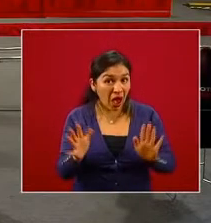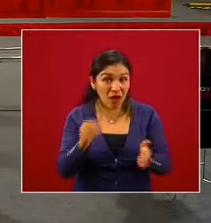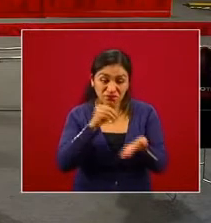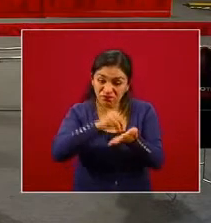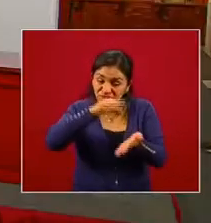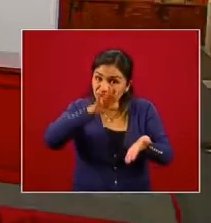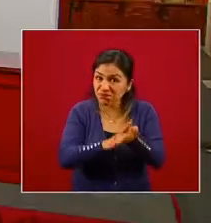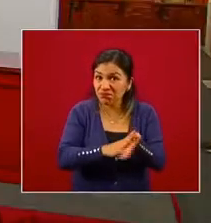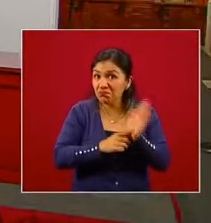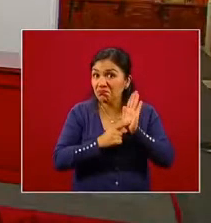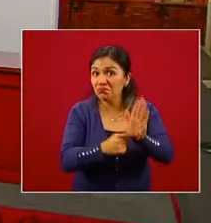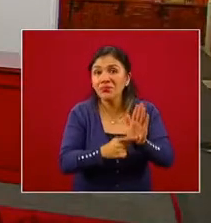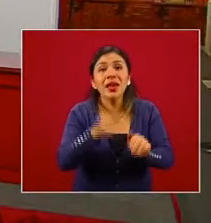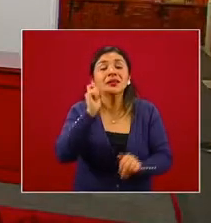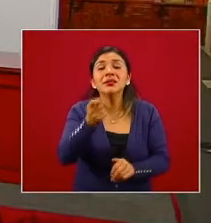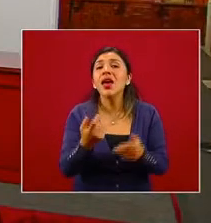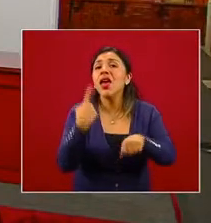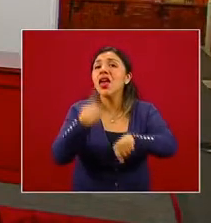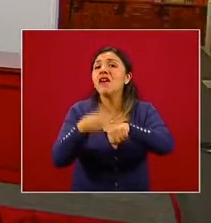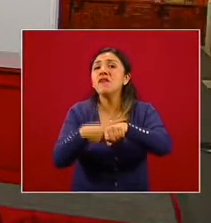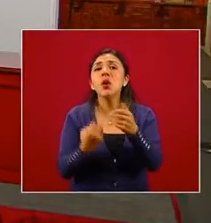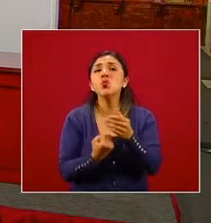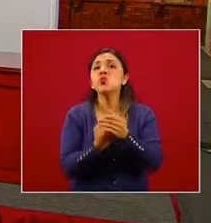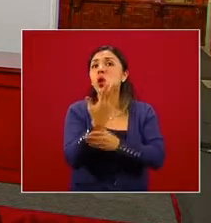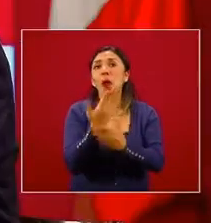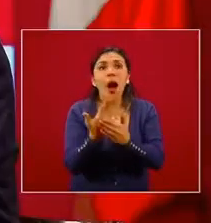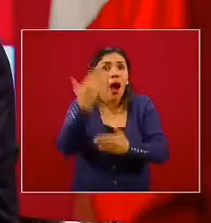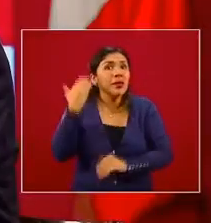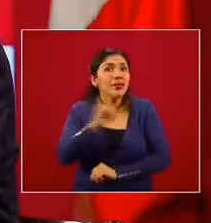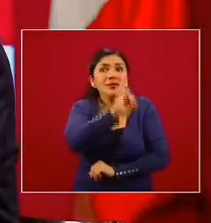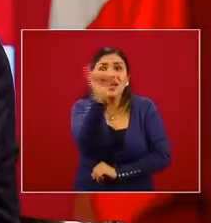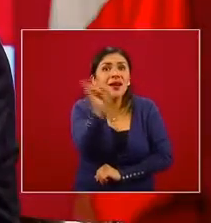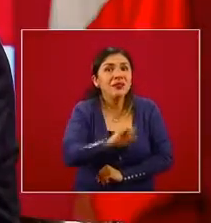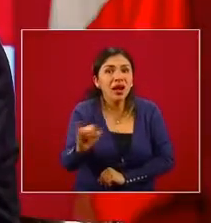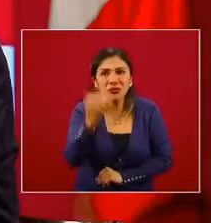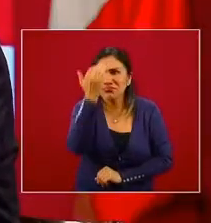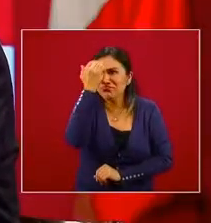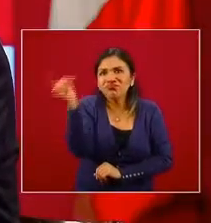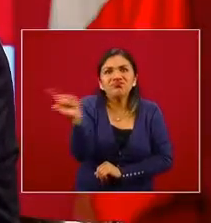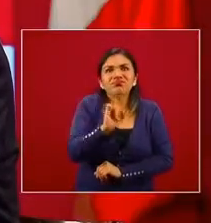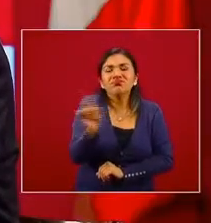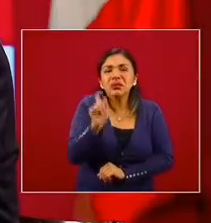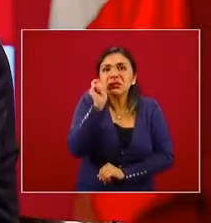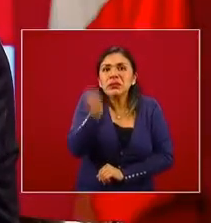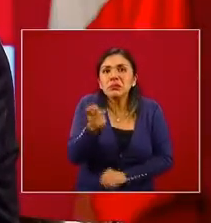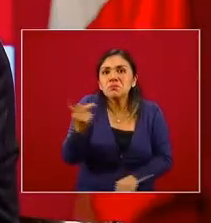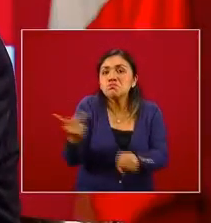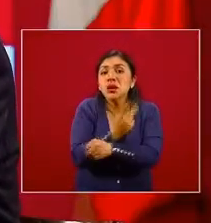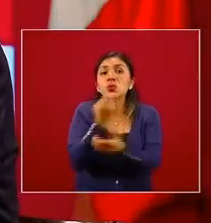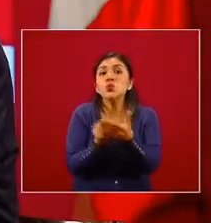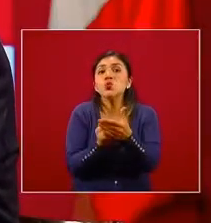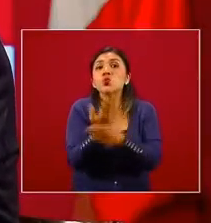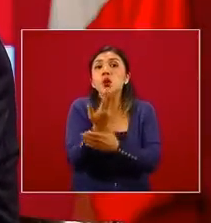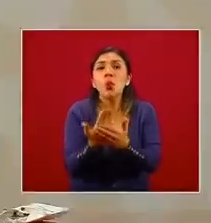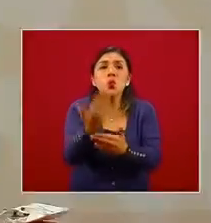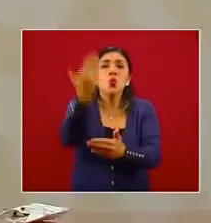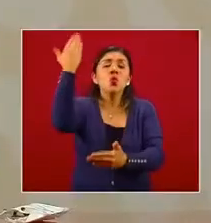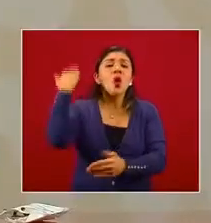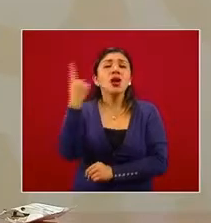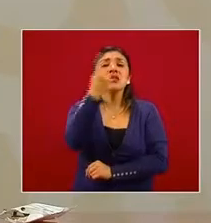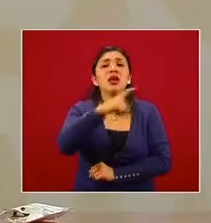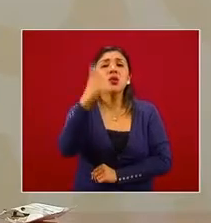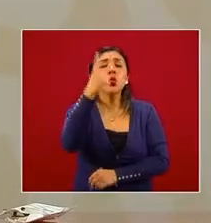guaranteed, nothing is written in stone. This is an emerging disease. We've never had a similar situation to this